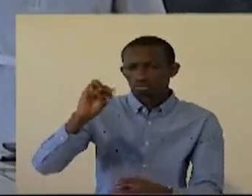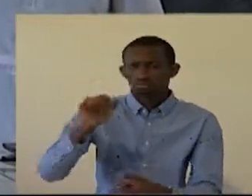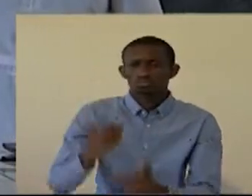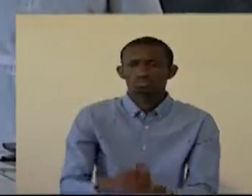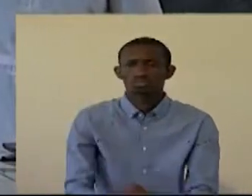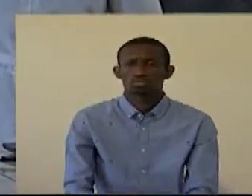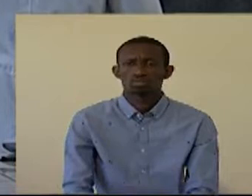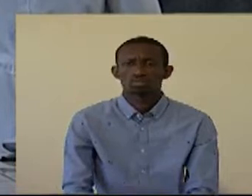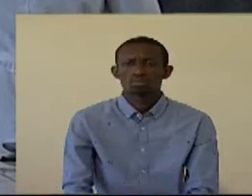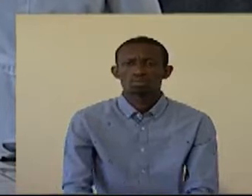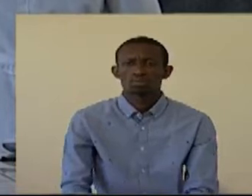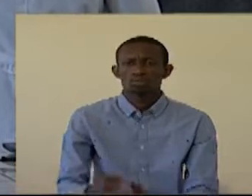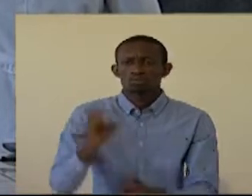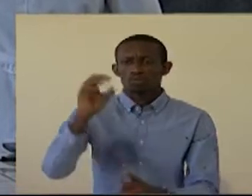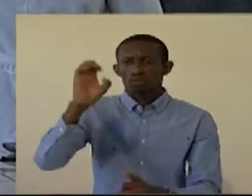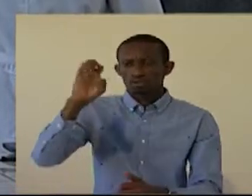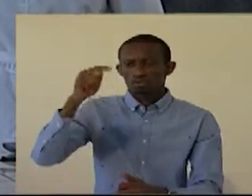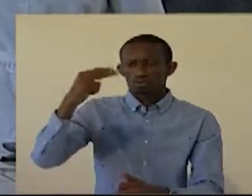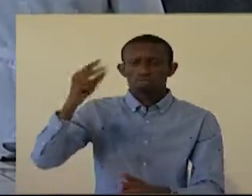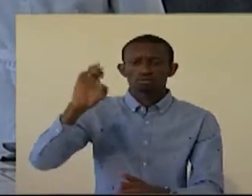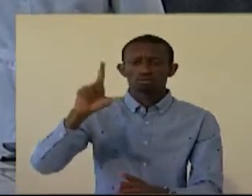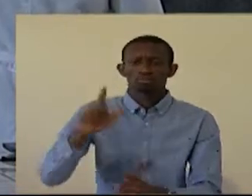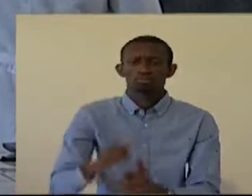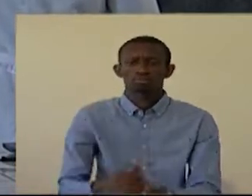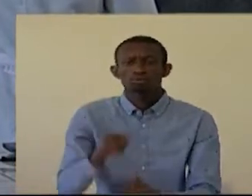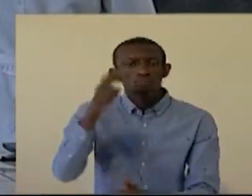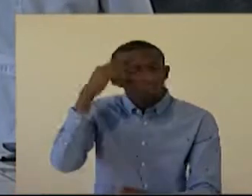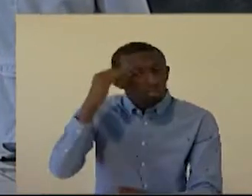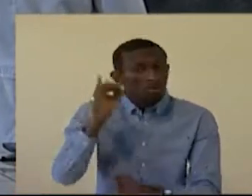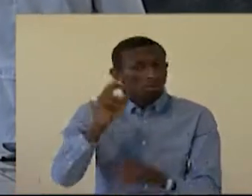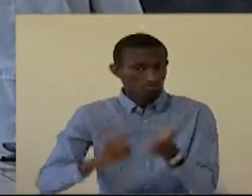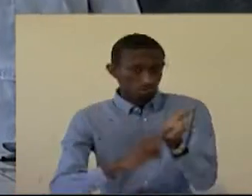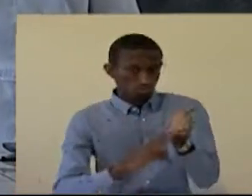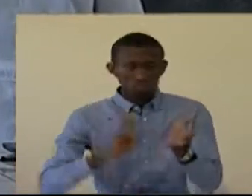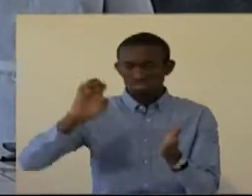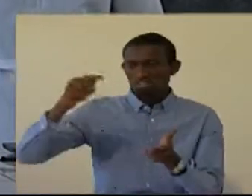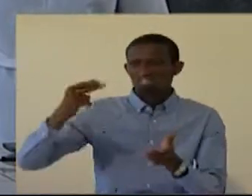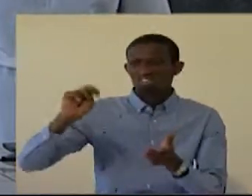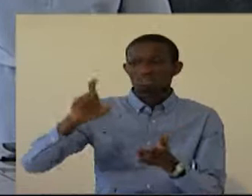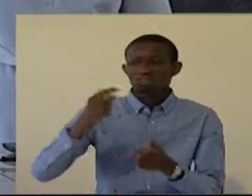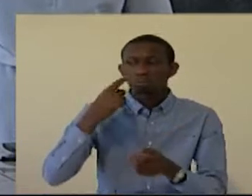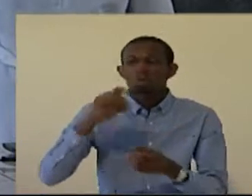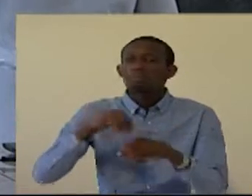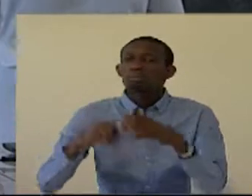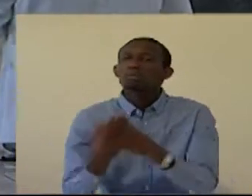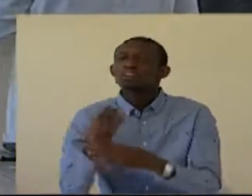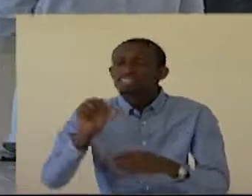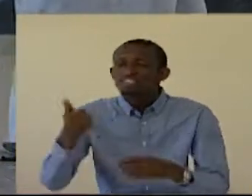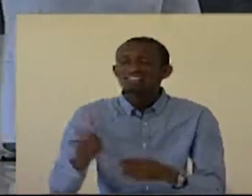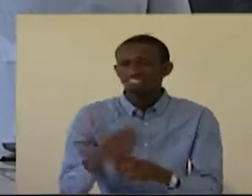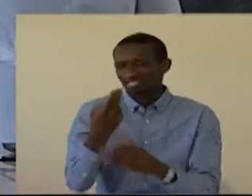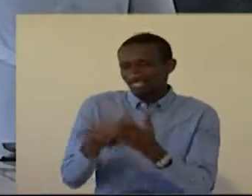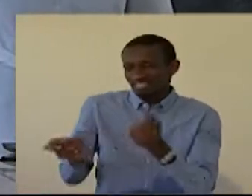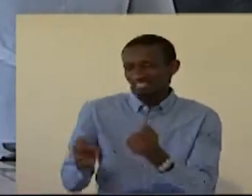we reflux in ethanol. Remember, when we use ethanol, we get another product, a product of